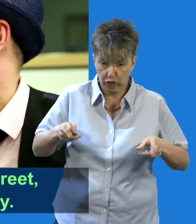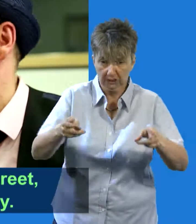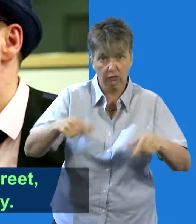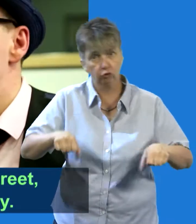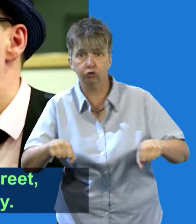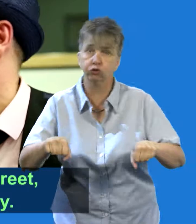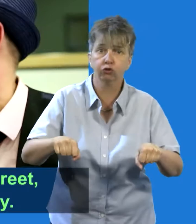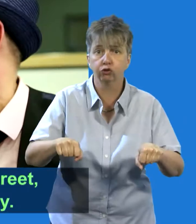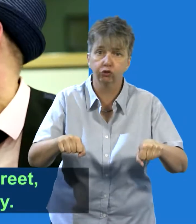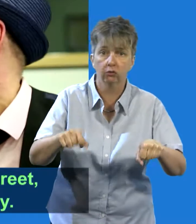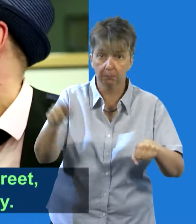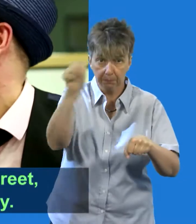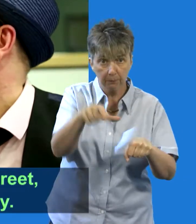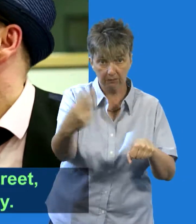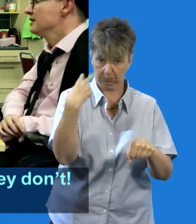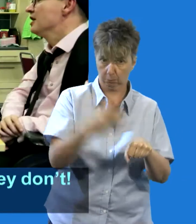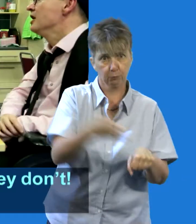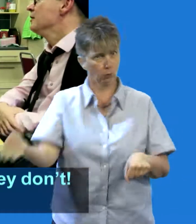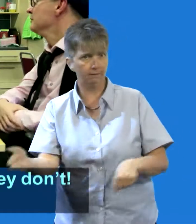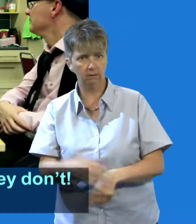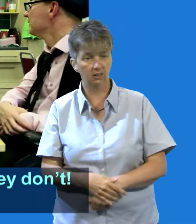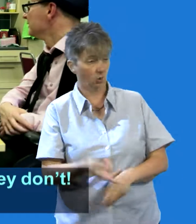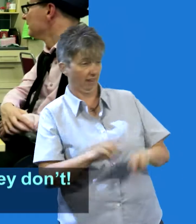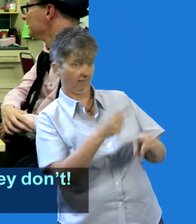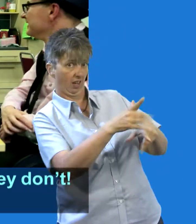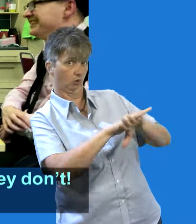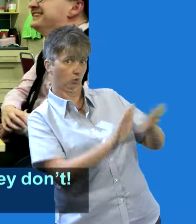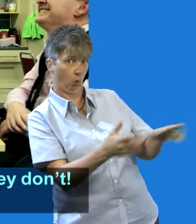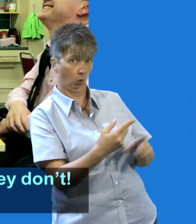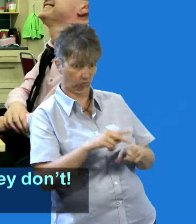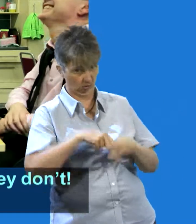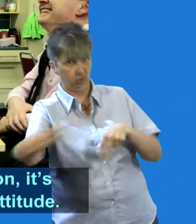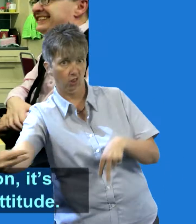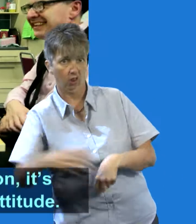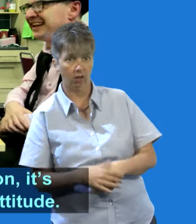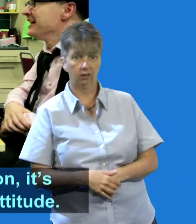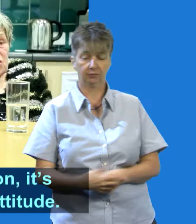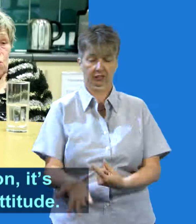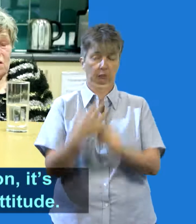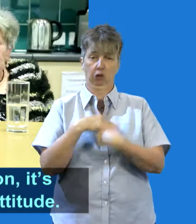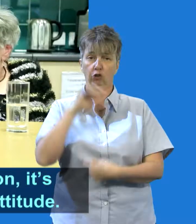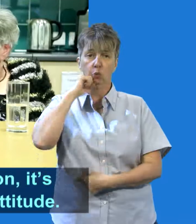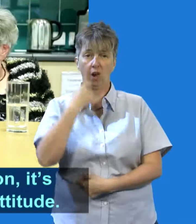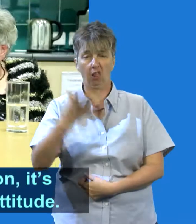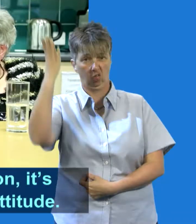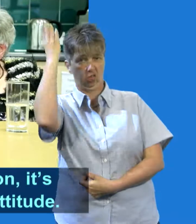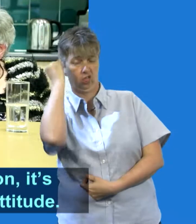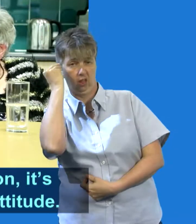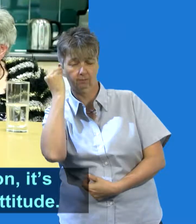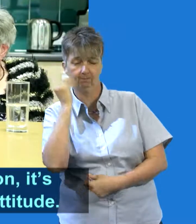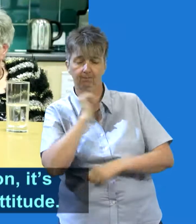I'm going down the street, people move out of my way. You knock them over if they don't. Yeah. And you will